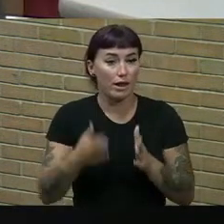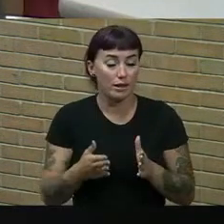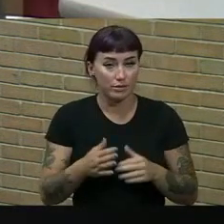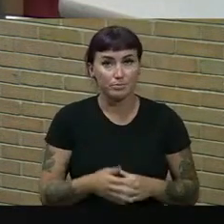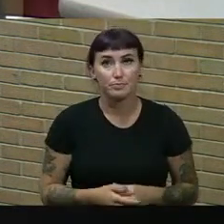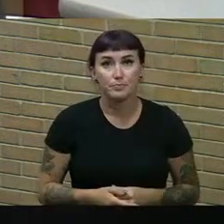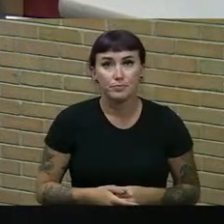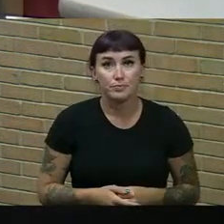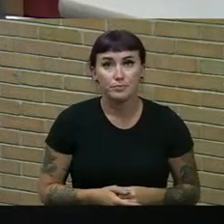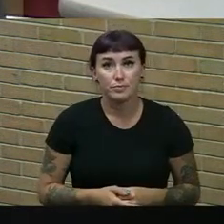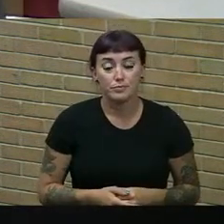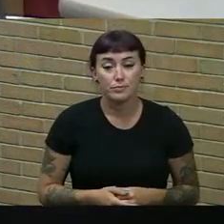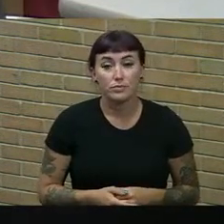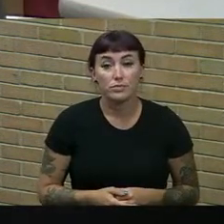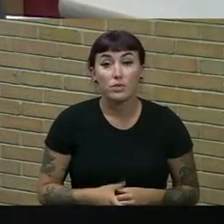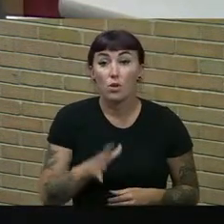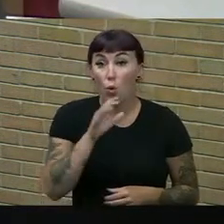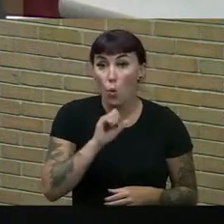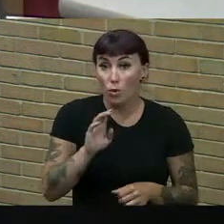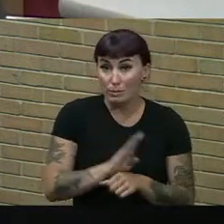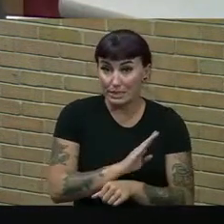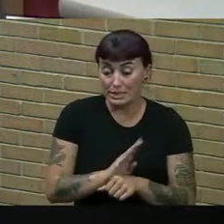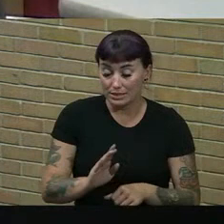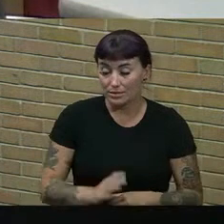retirement. Old business.